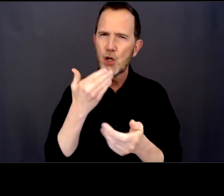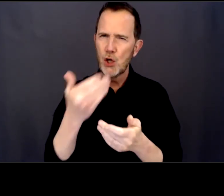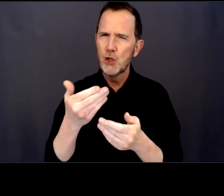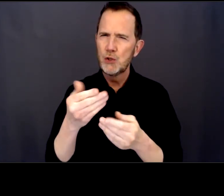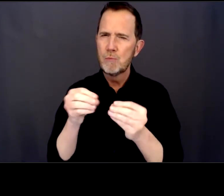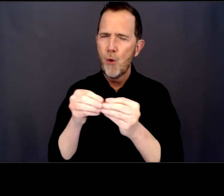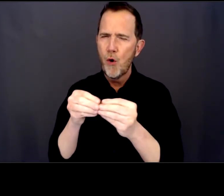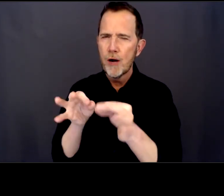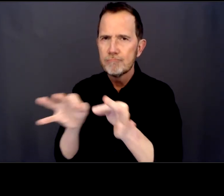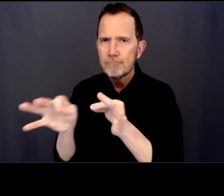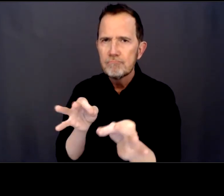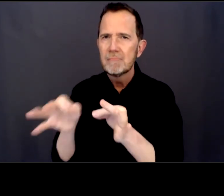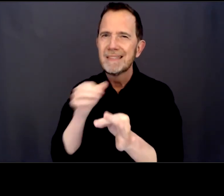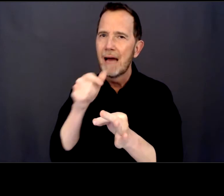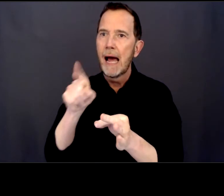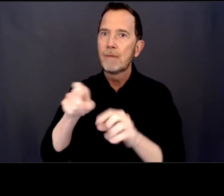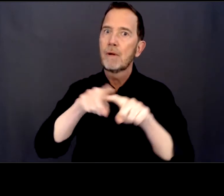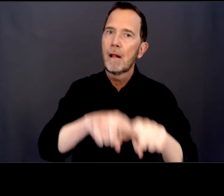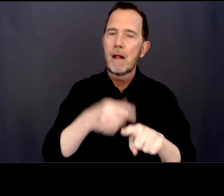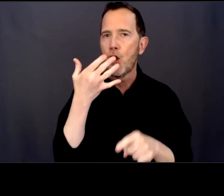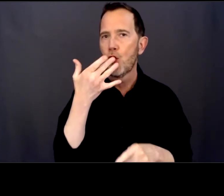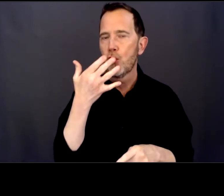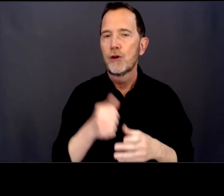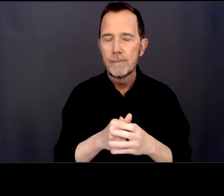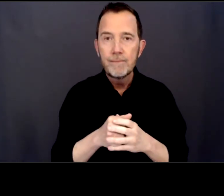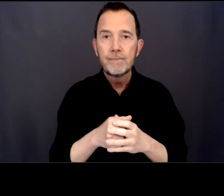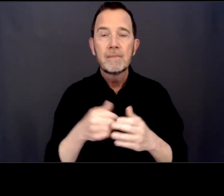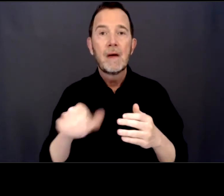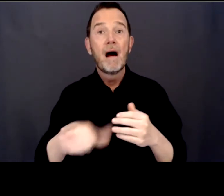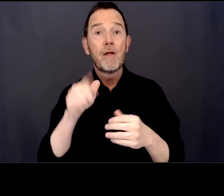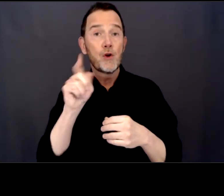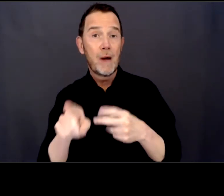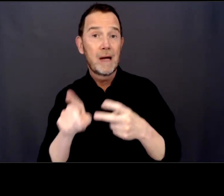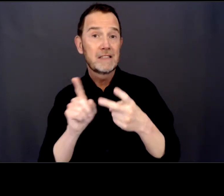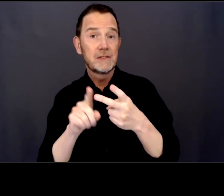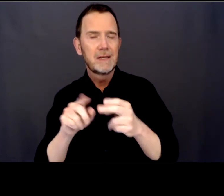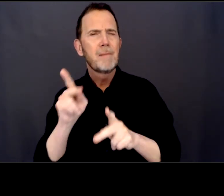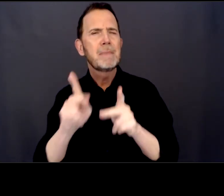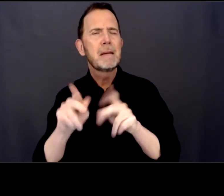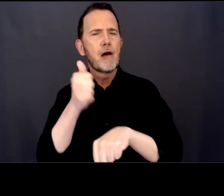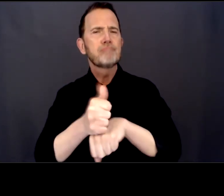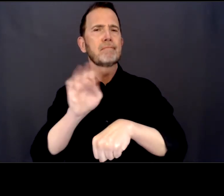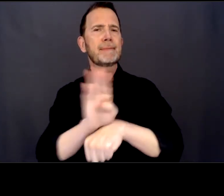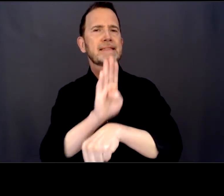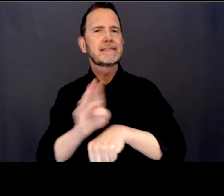now, Dalia, just asked, what about entrepreneurs? So I don't know if you can speak to that at all.